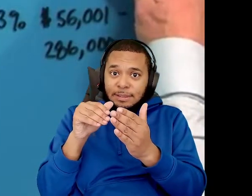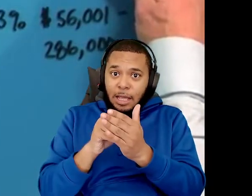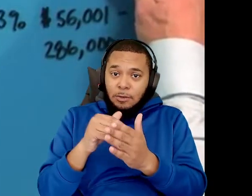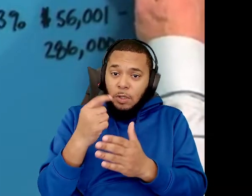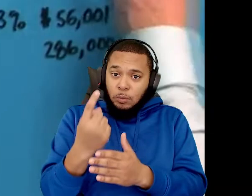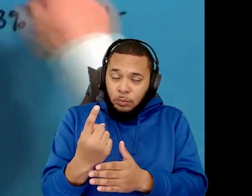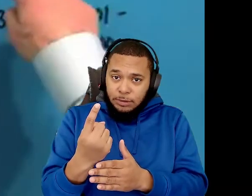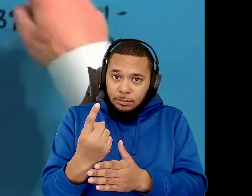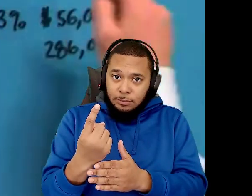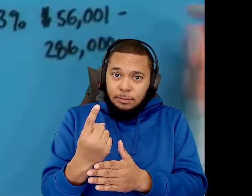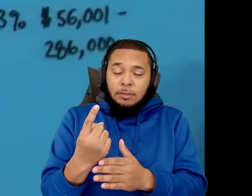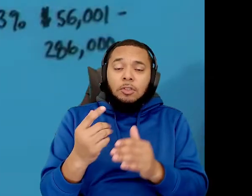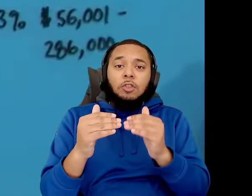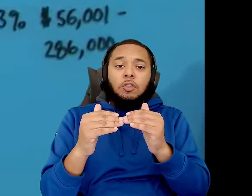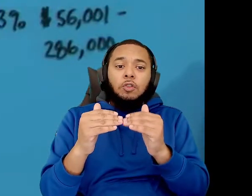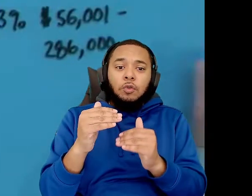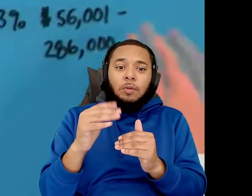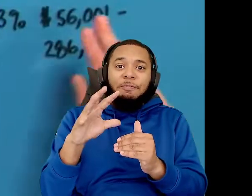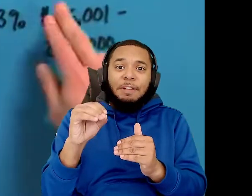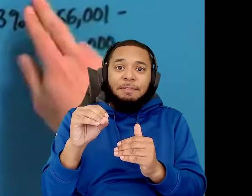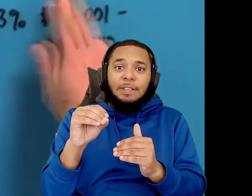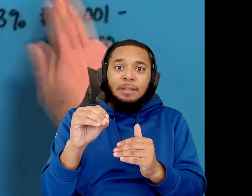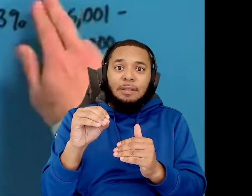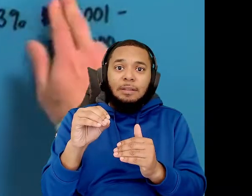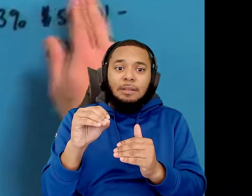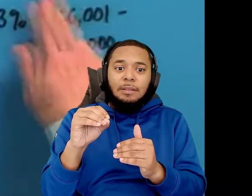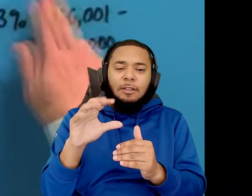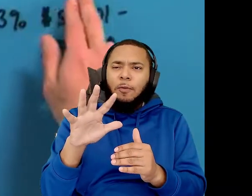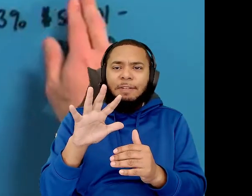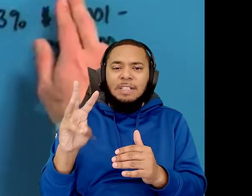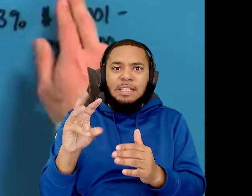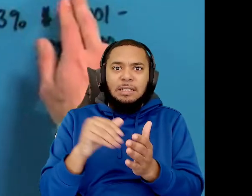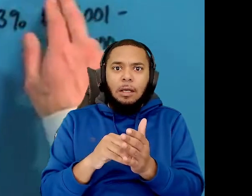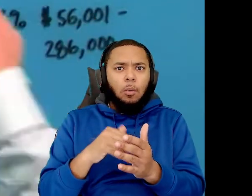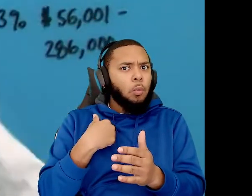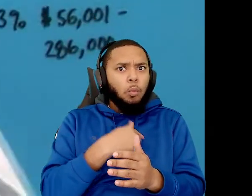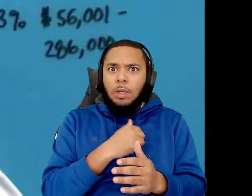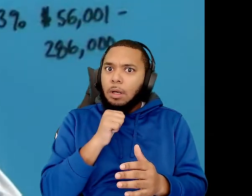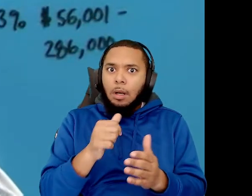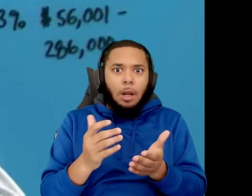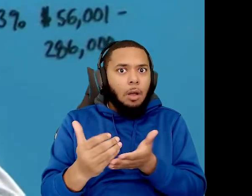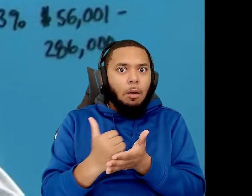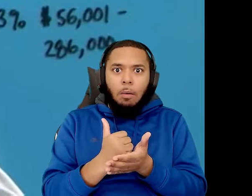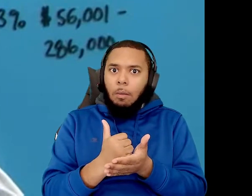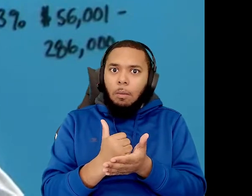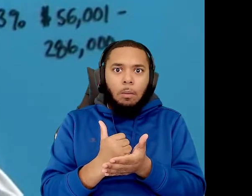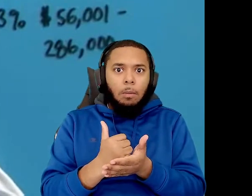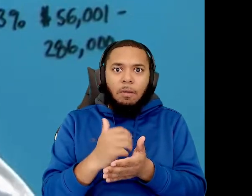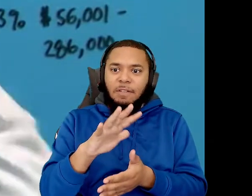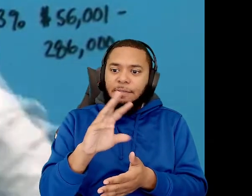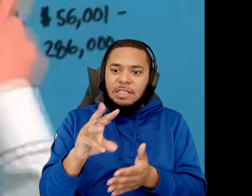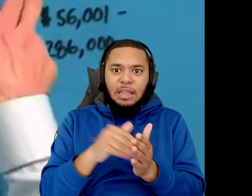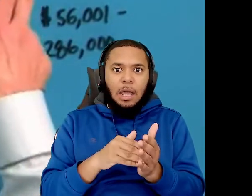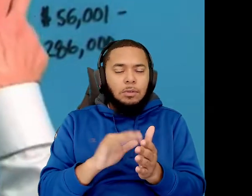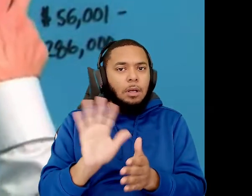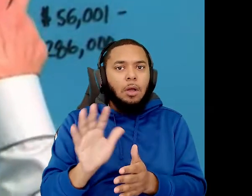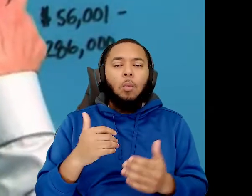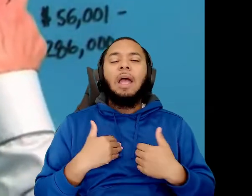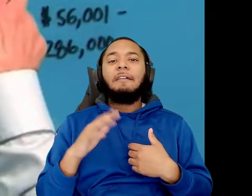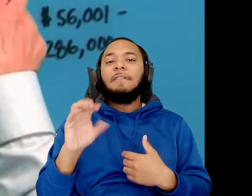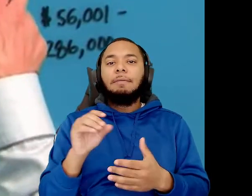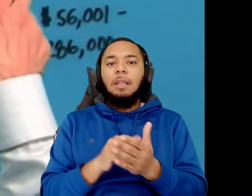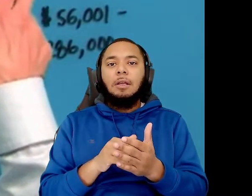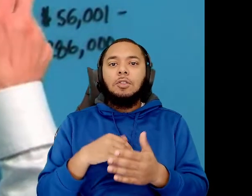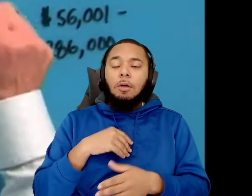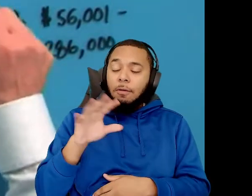to $56,000, you owe 8%. But we don't make that much money. We only make $50,000. So we only need to